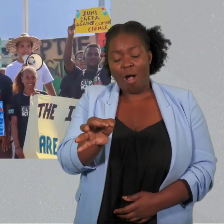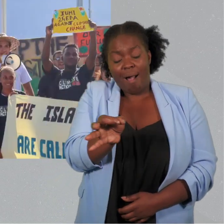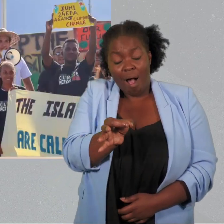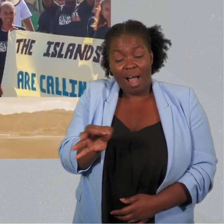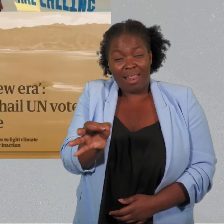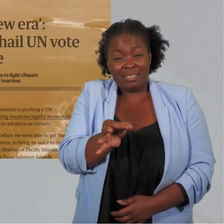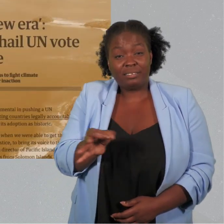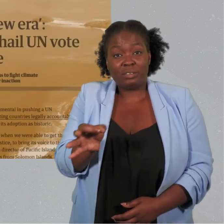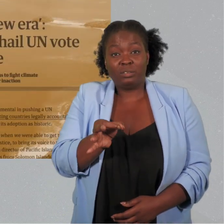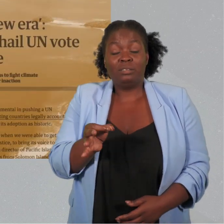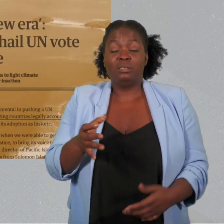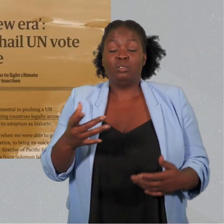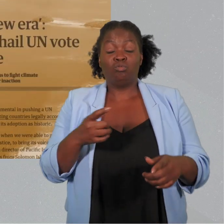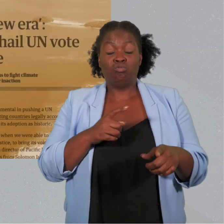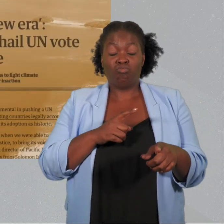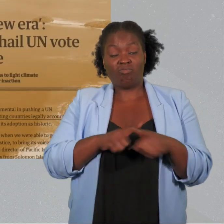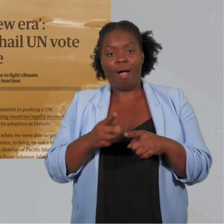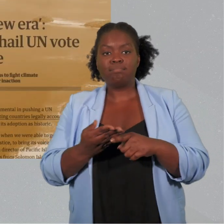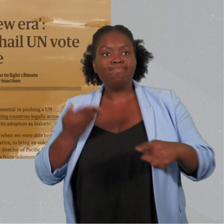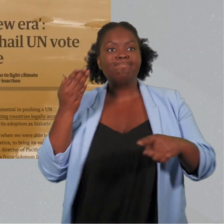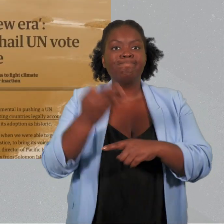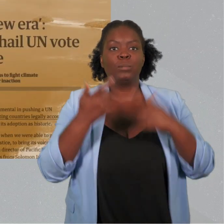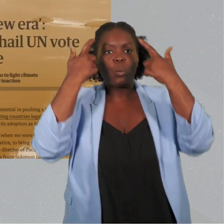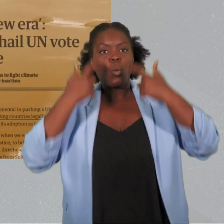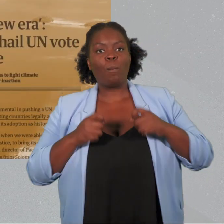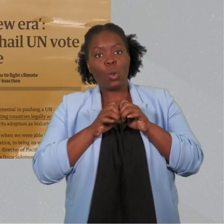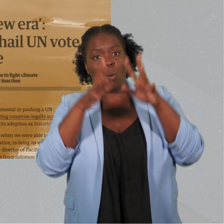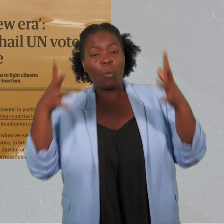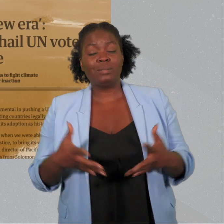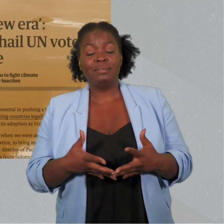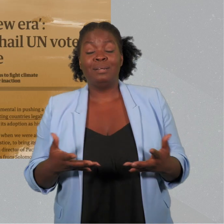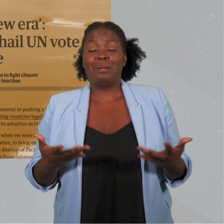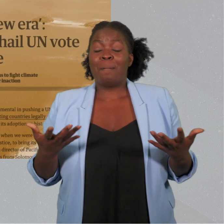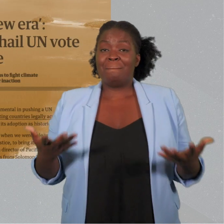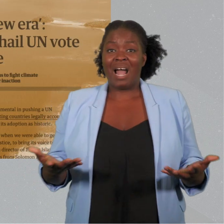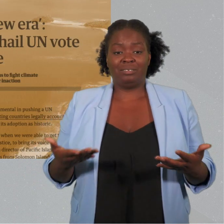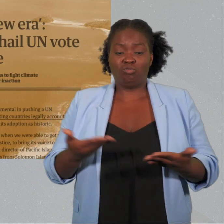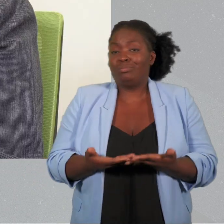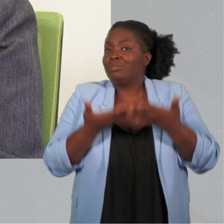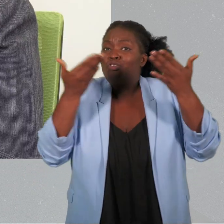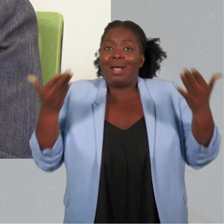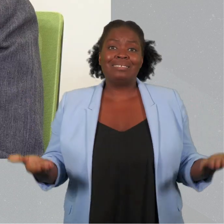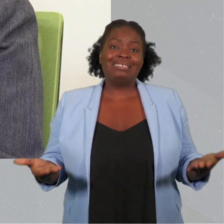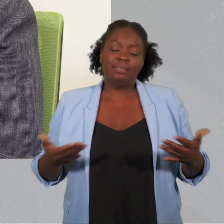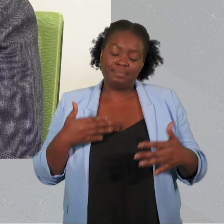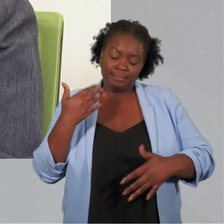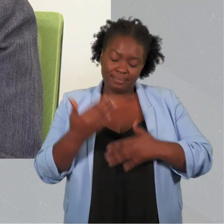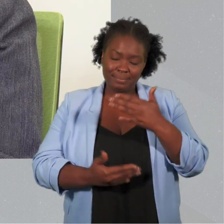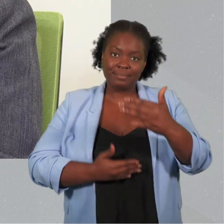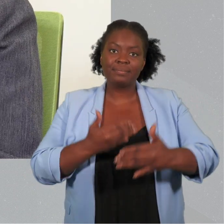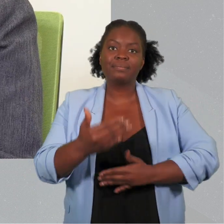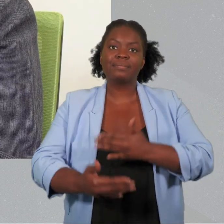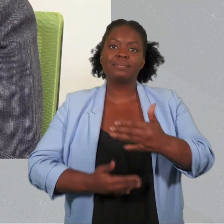to to make it into global courts, but the wheels of justice, I think, move slowly.